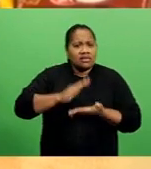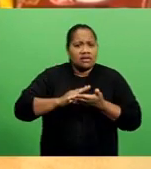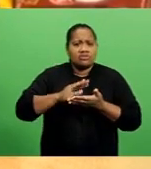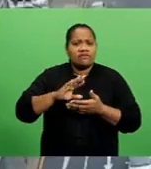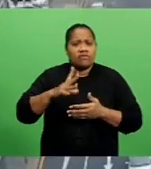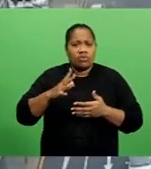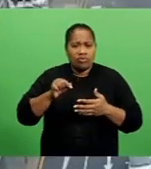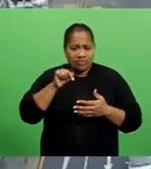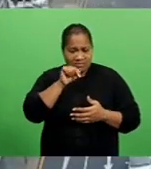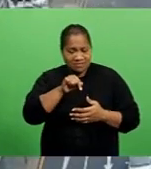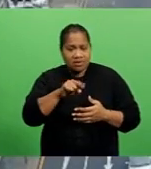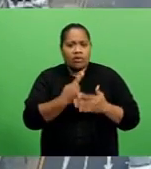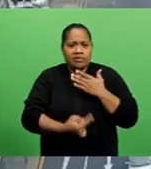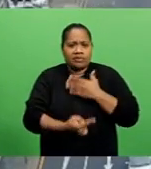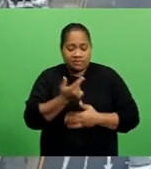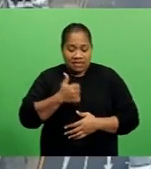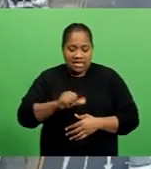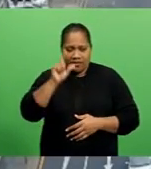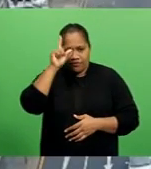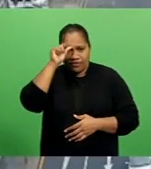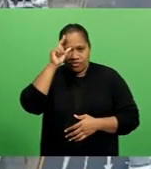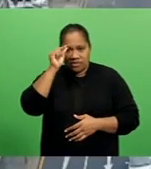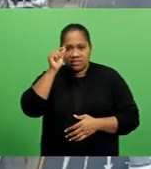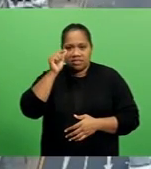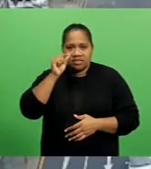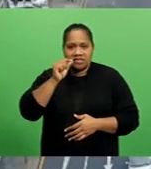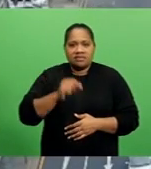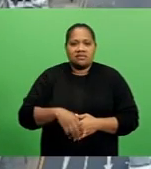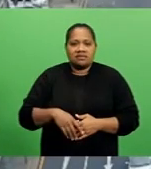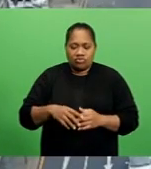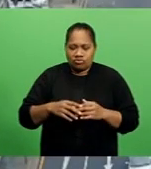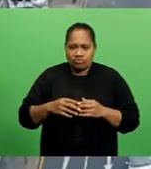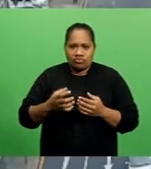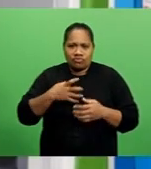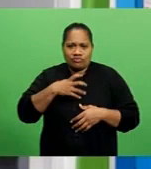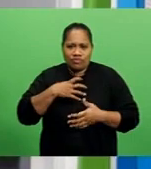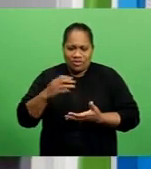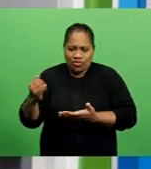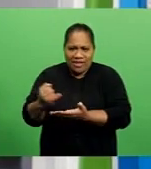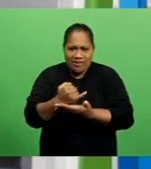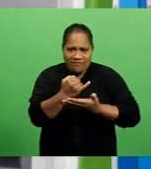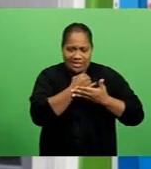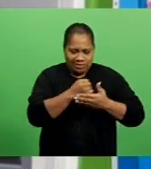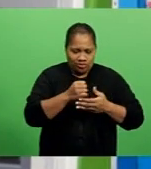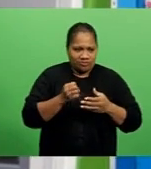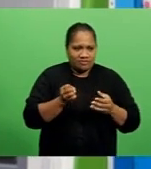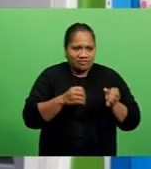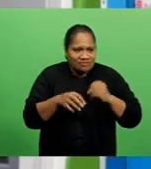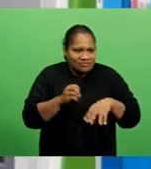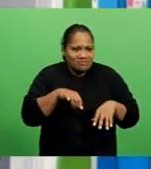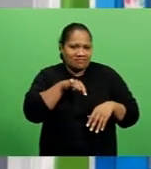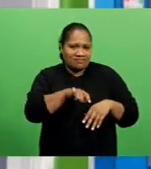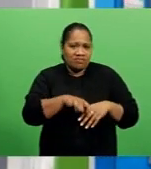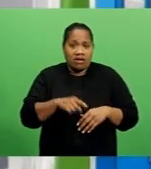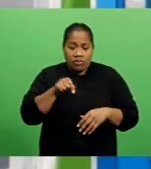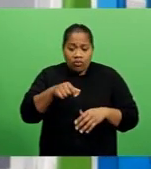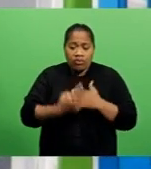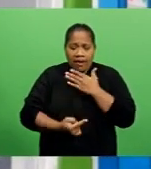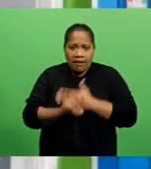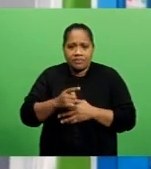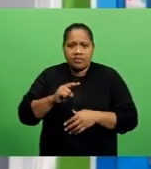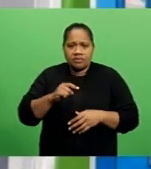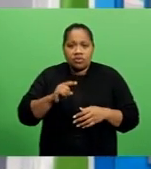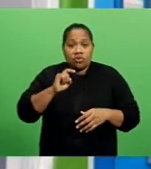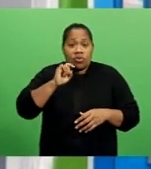allow Fijians to take risks and invest. Syed Kayum says Fijians will be able to reap the benefits of these investments once